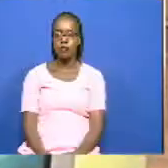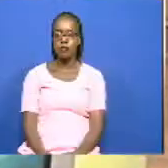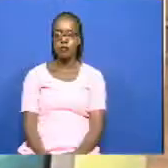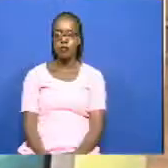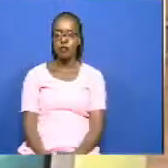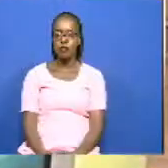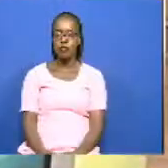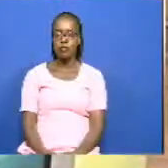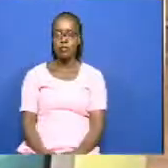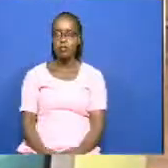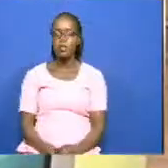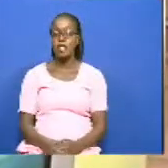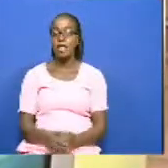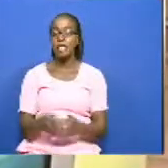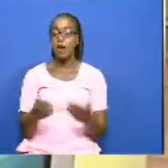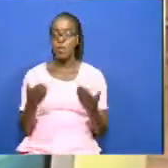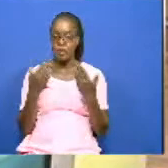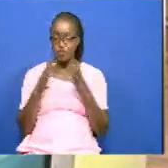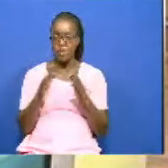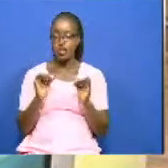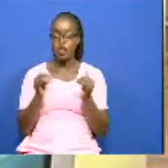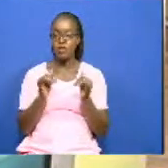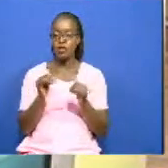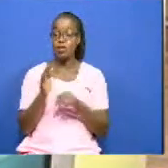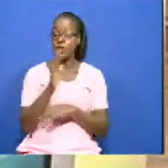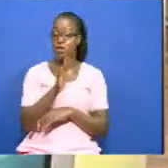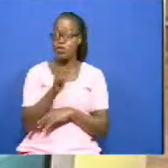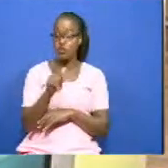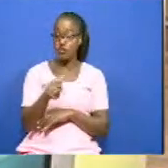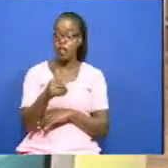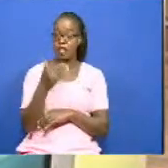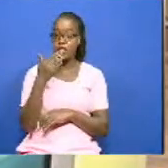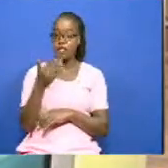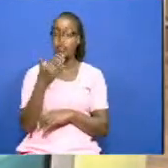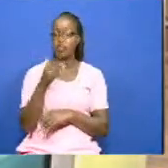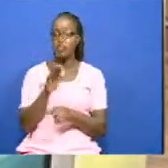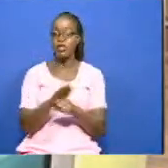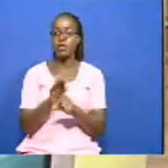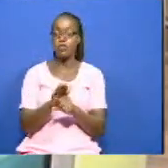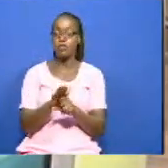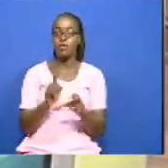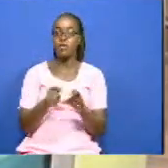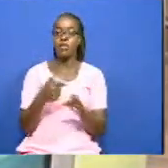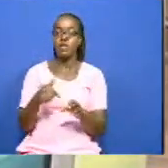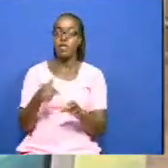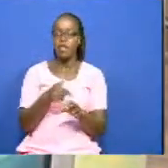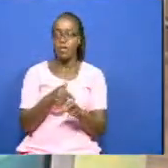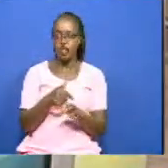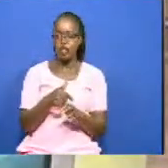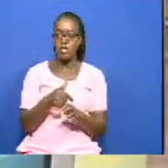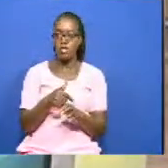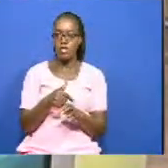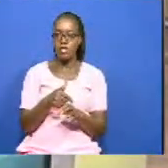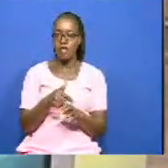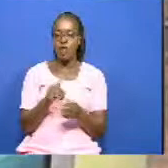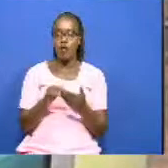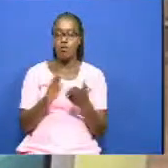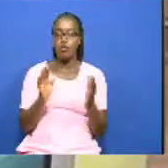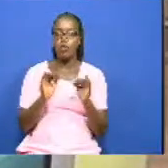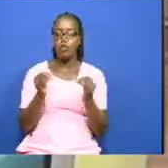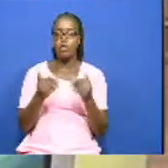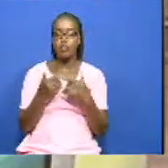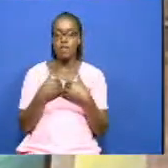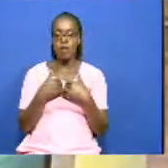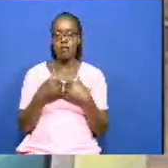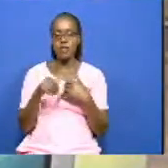And that is all we had for you this afternoon. Thank you so much for keeping it Channel 1 News. We shall have more news in